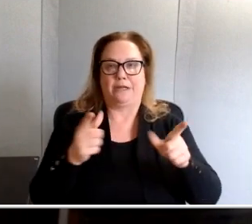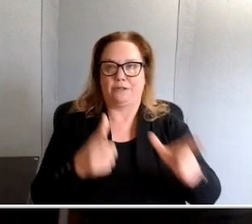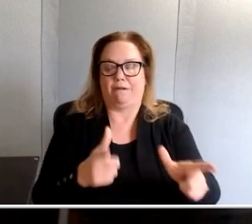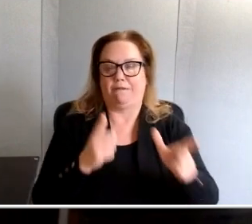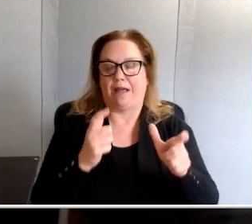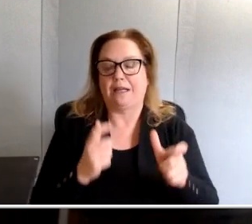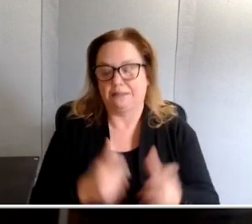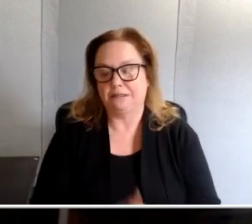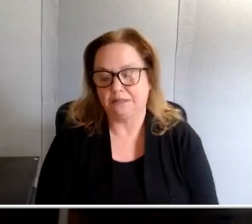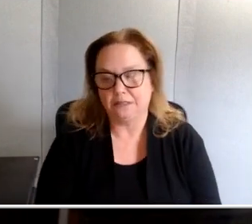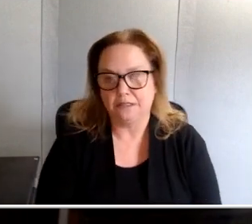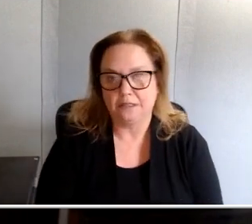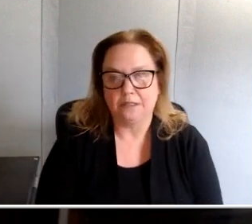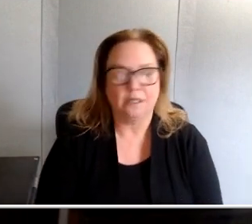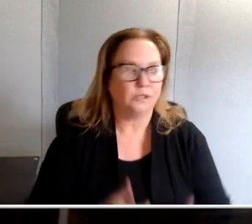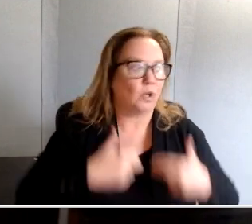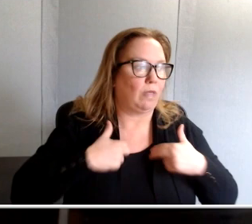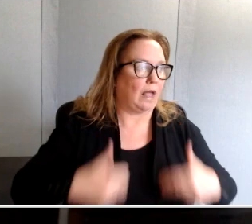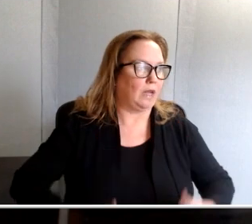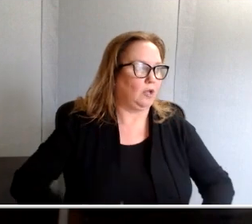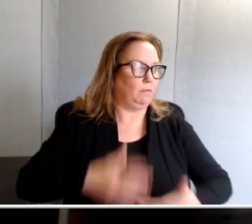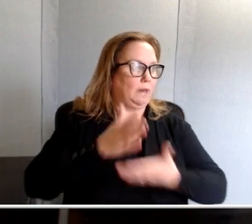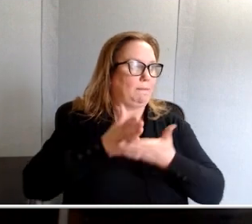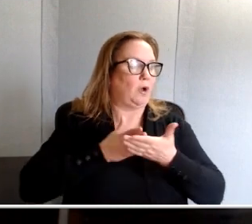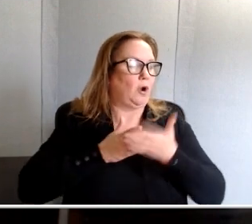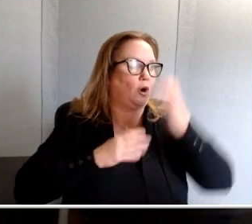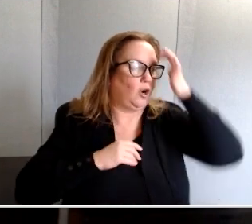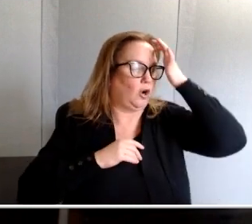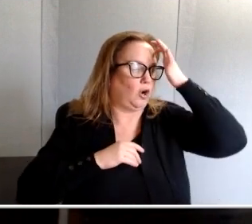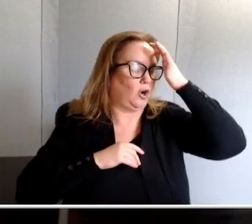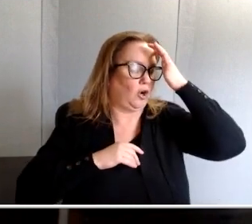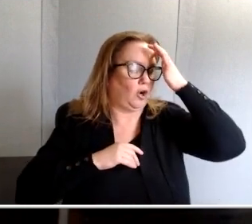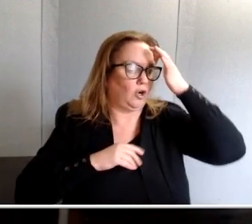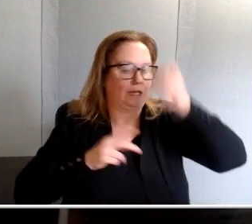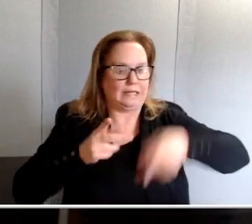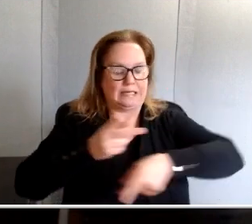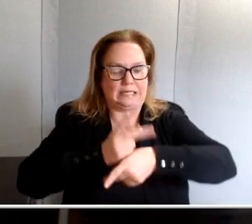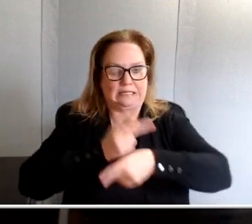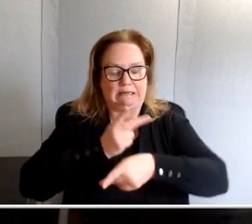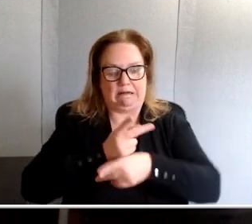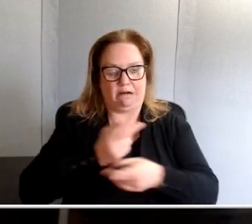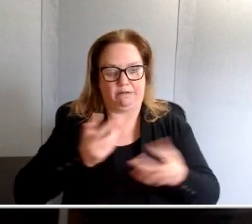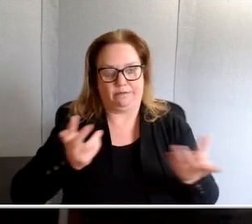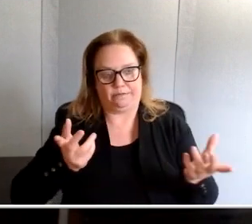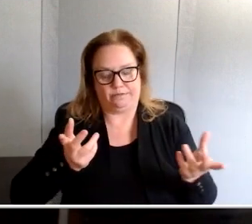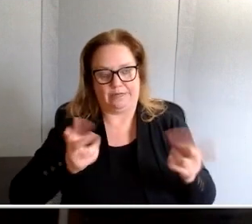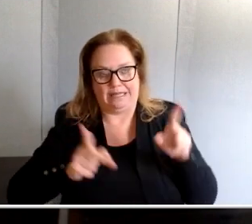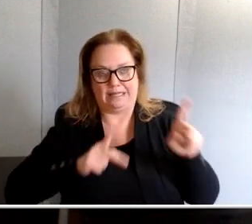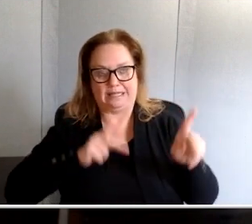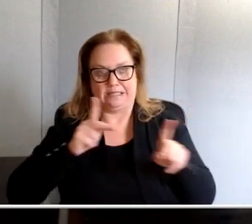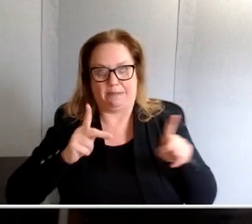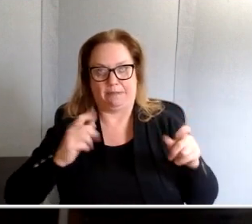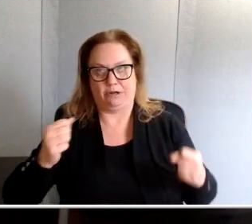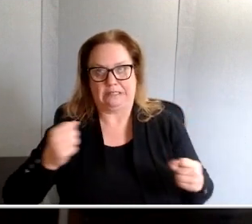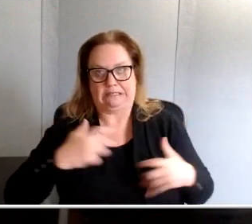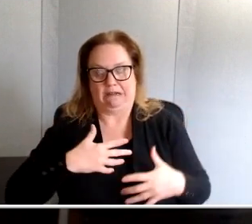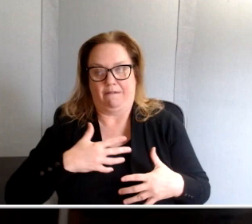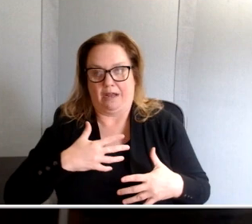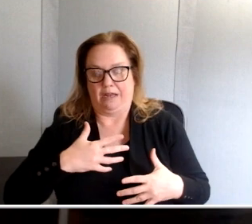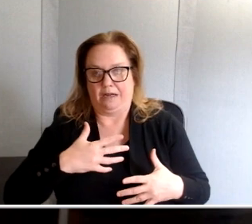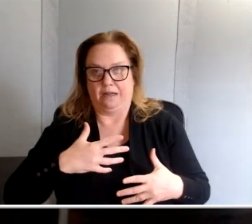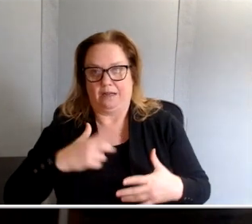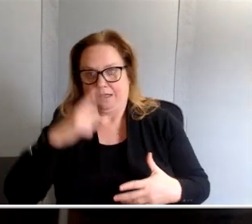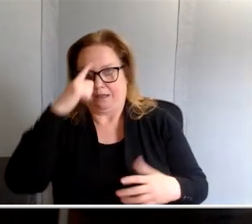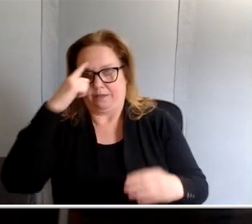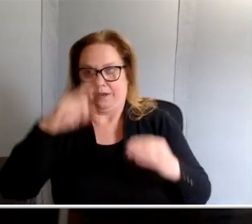a lot of the kind of human side that takes care of those questions. These people are kind of terrified. They're thinking